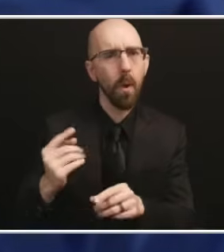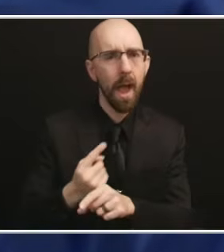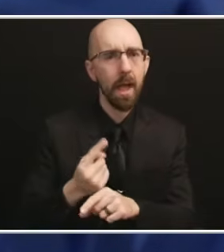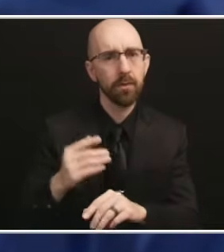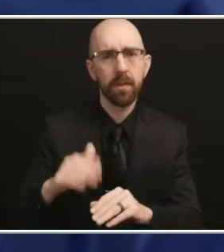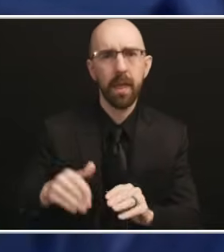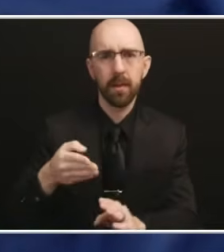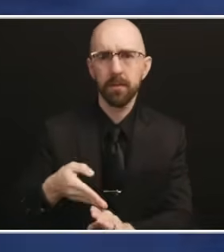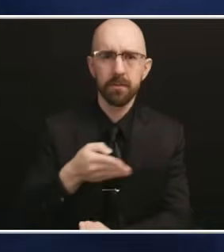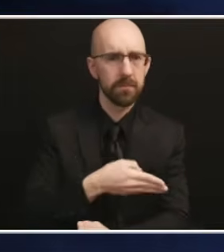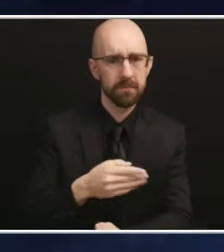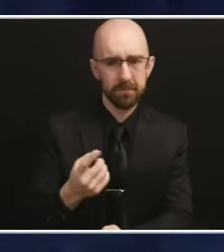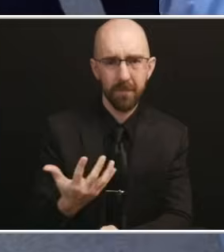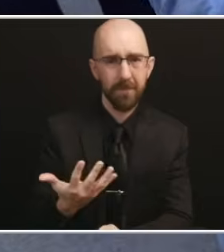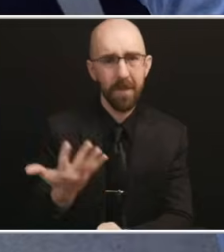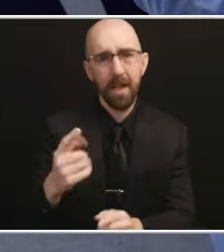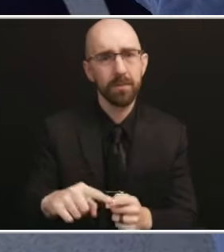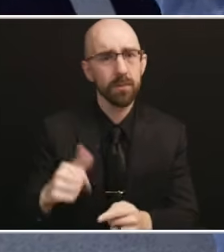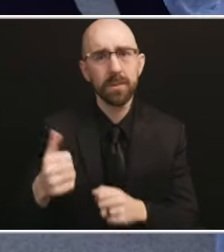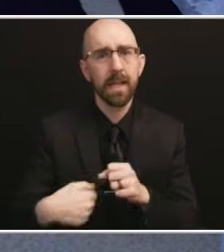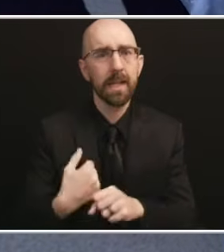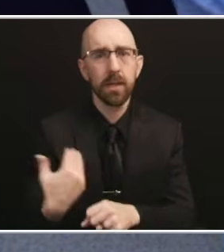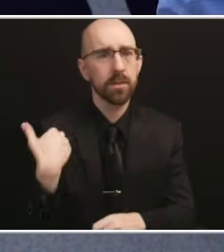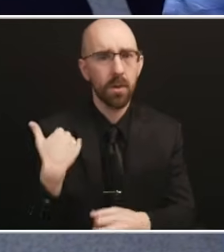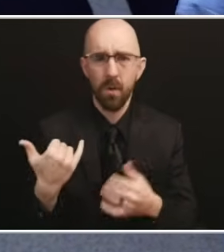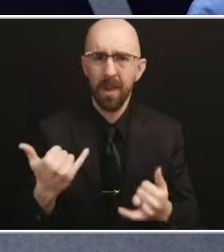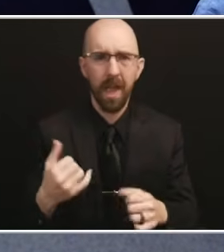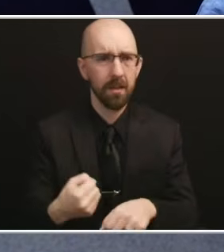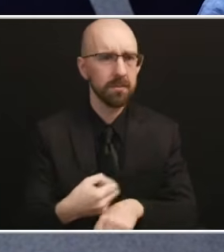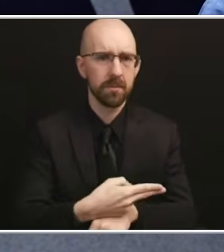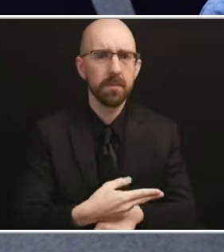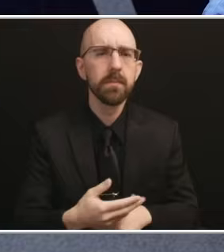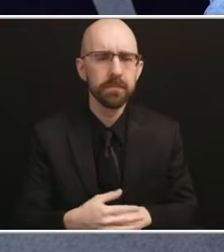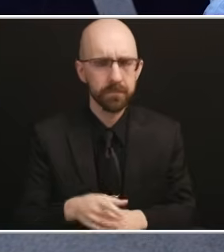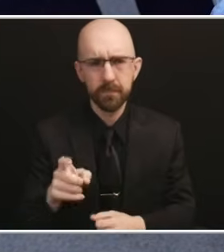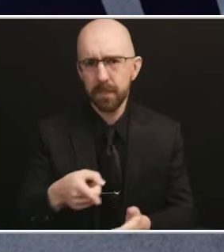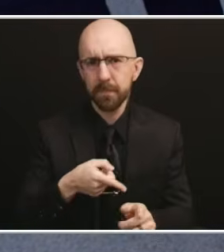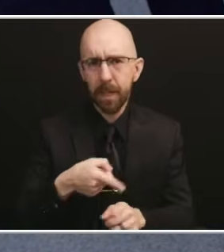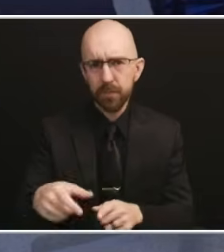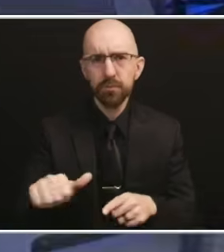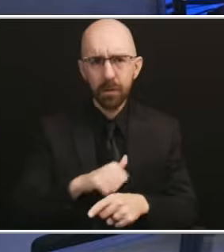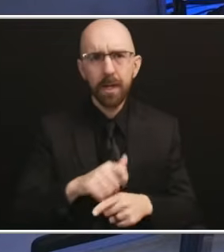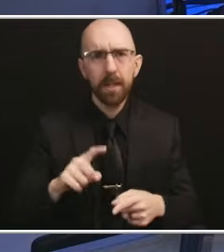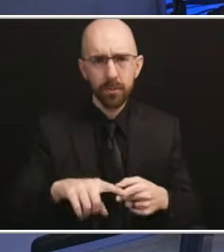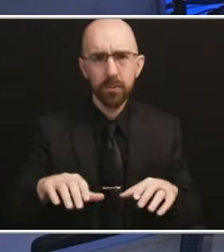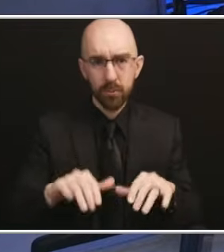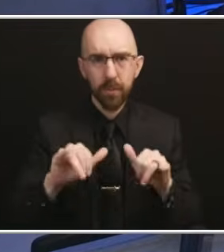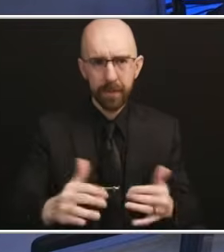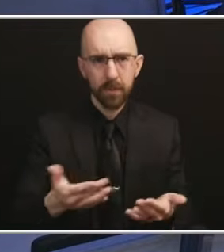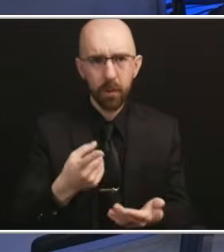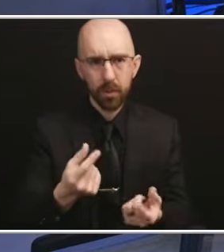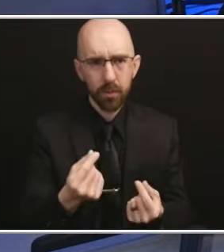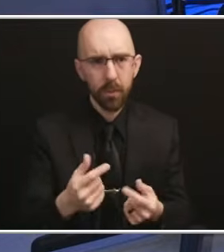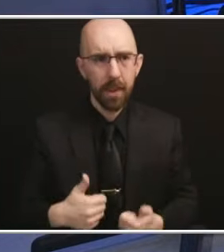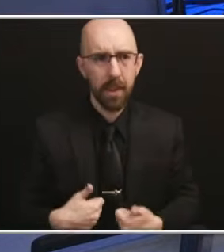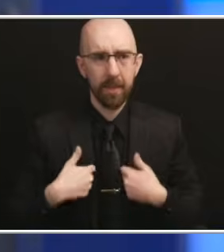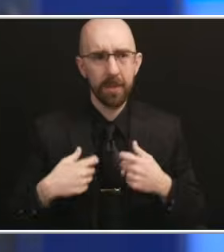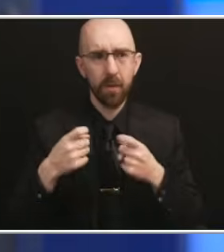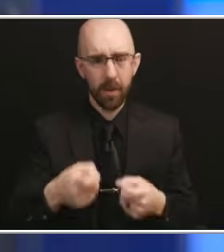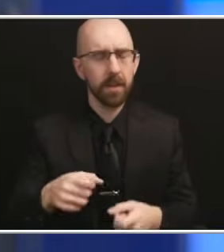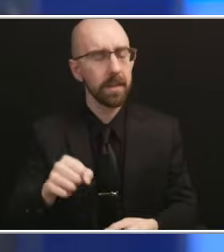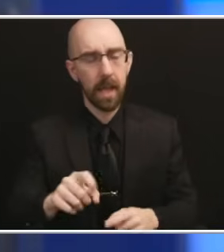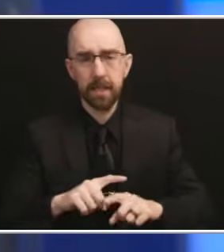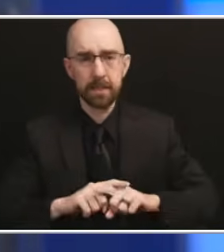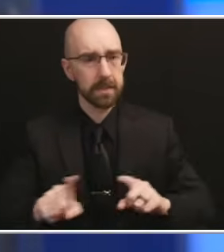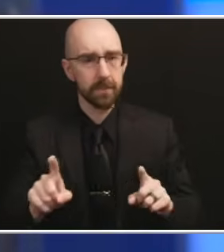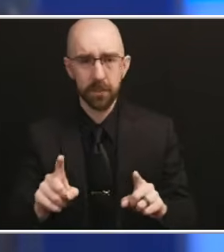just 5-10 years ago. And it should be pointed out, you went through specialized training to do a lot of this living donation. Yeah, it's a totally different ballgame.